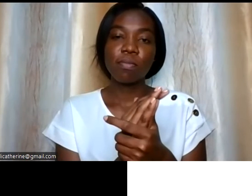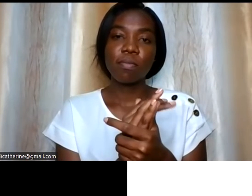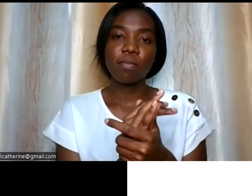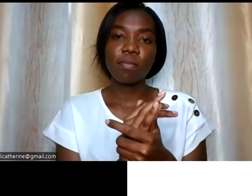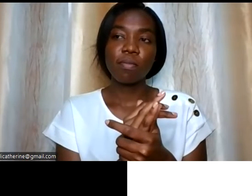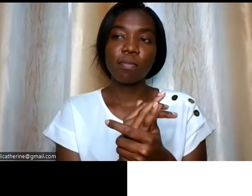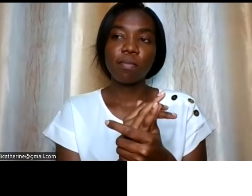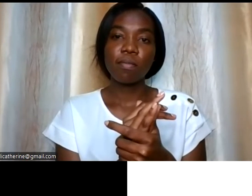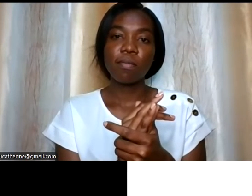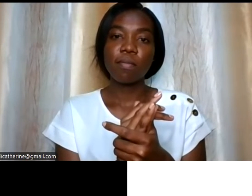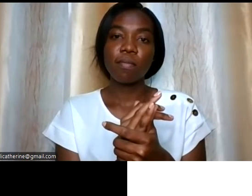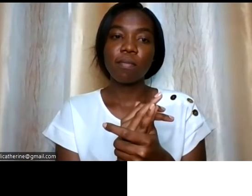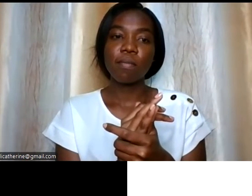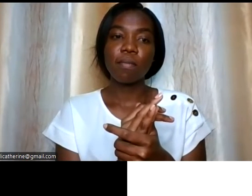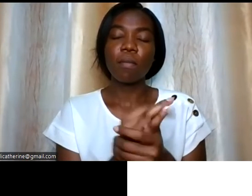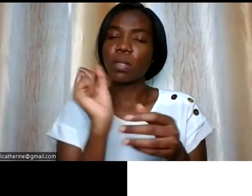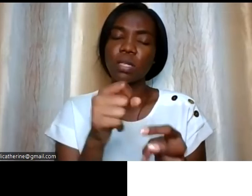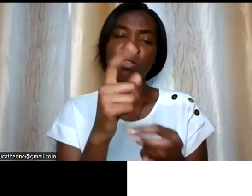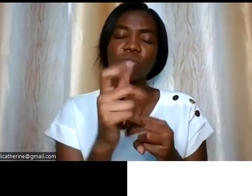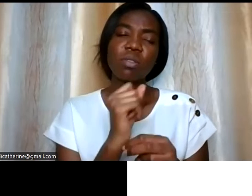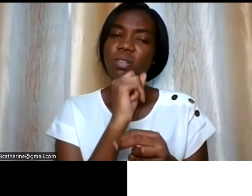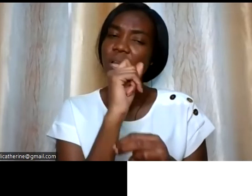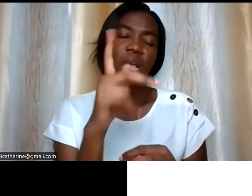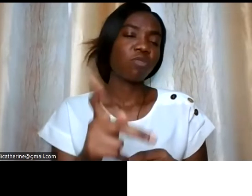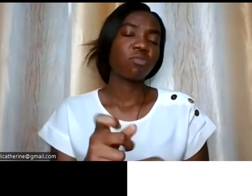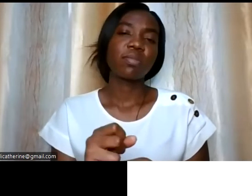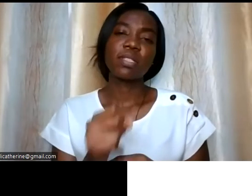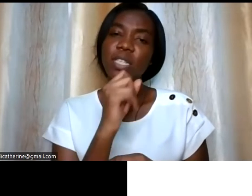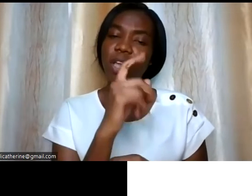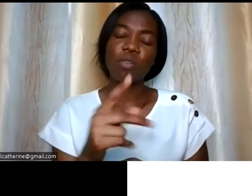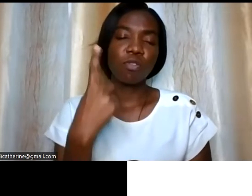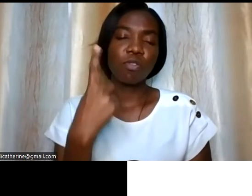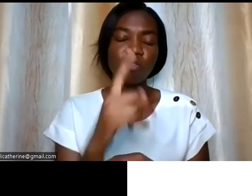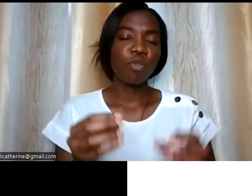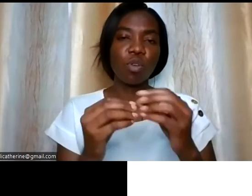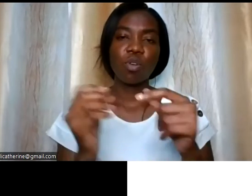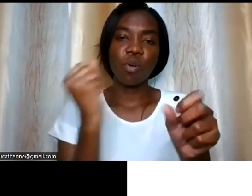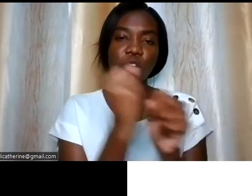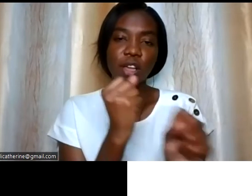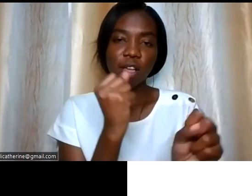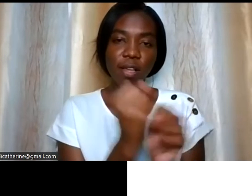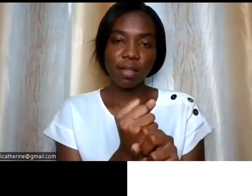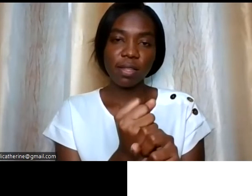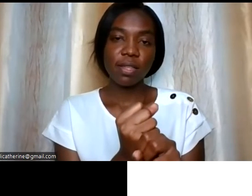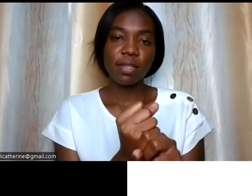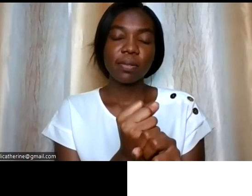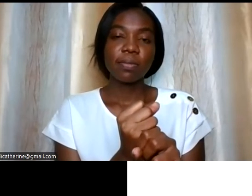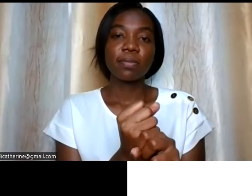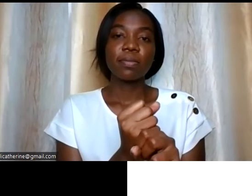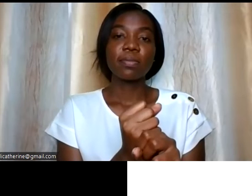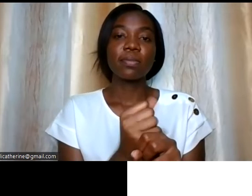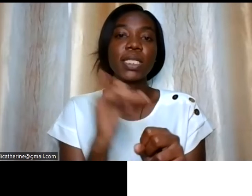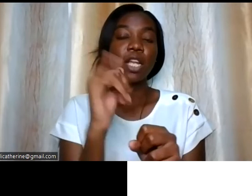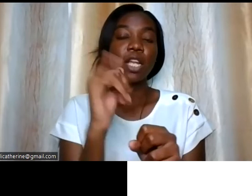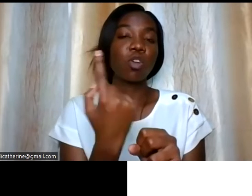it. Raise, shout. Shout for us are not working out. Shout, confide in people. That's the only way out.